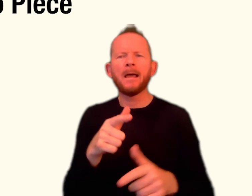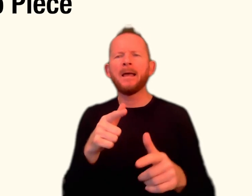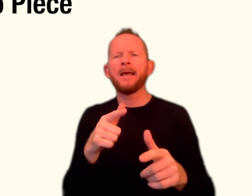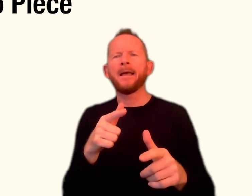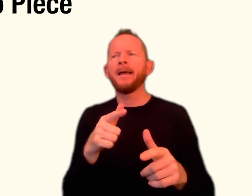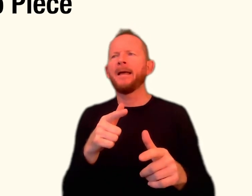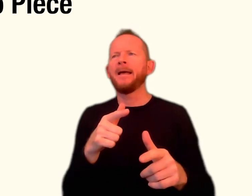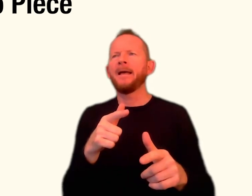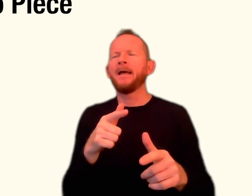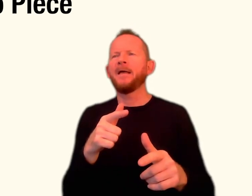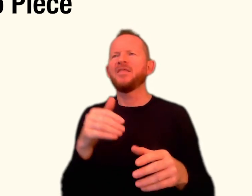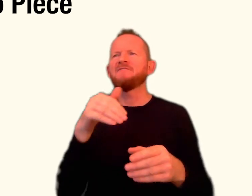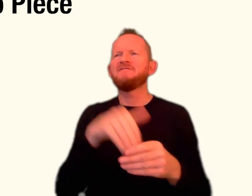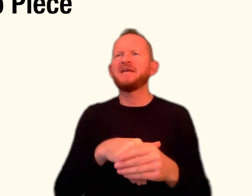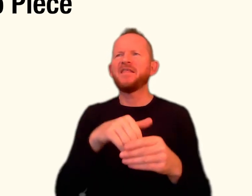fit the